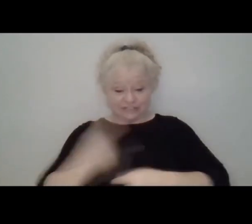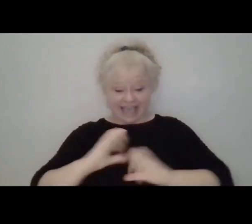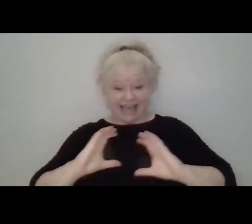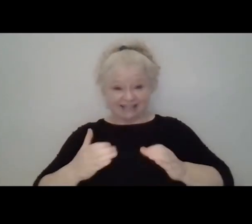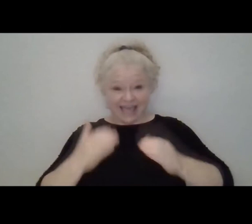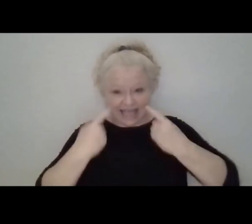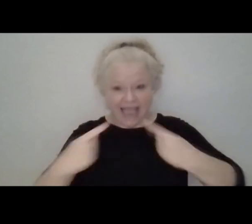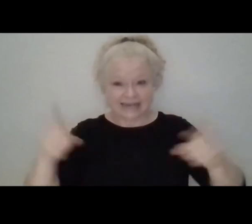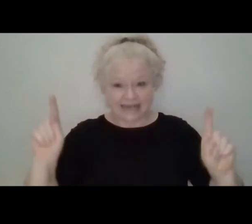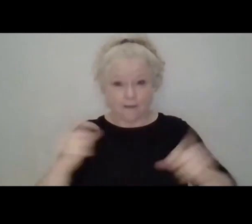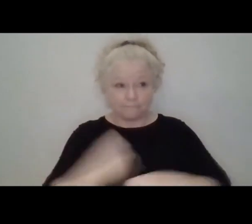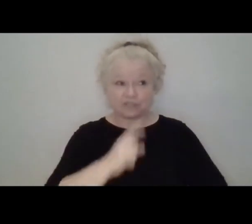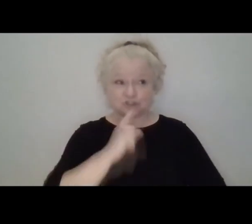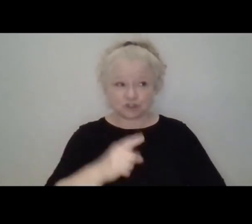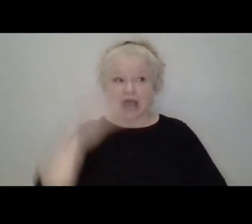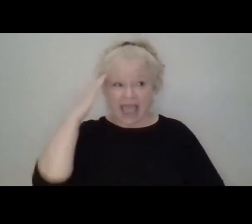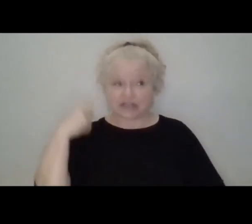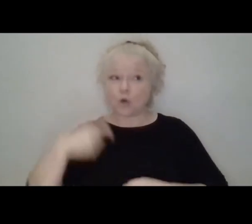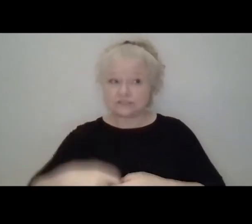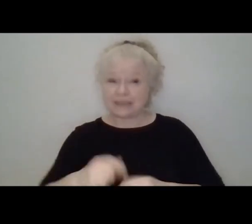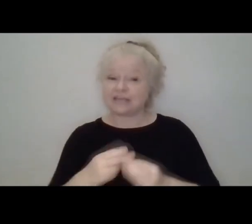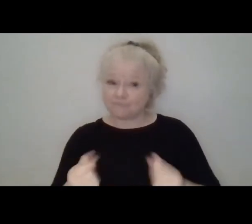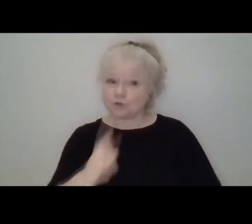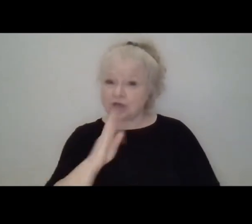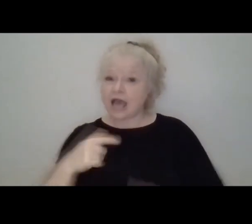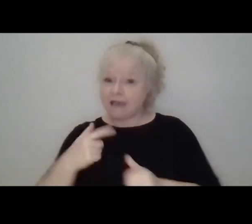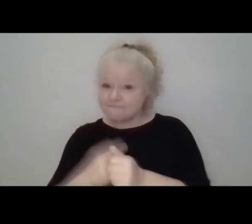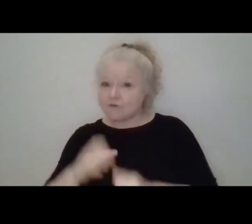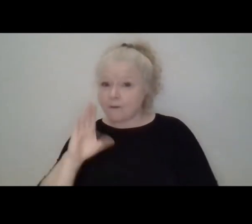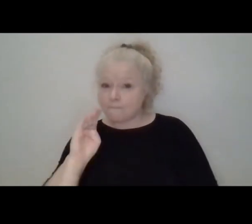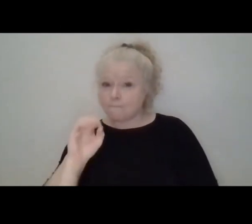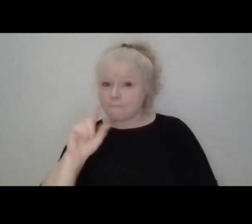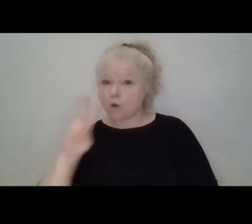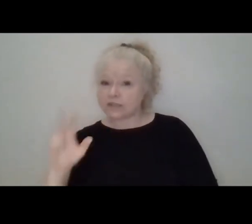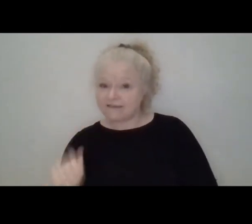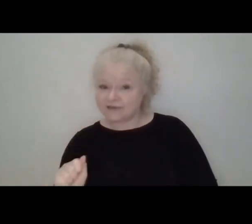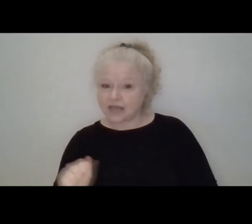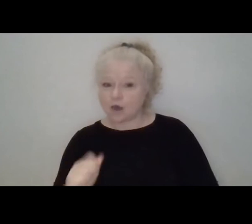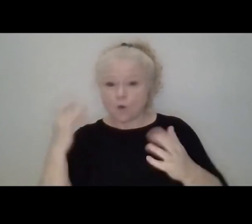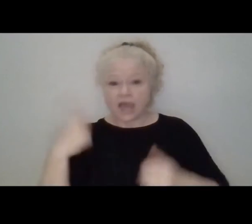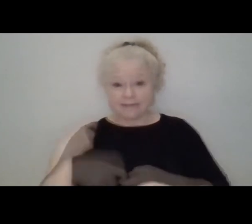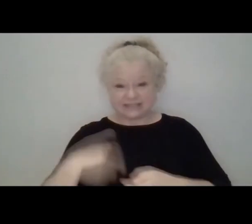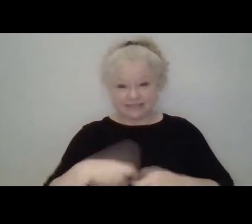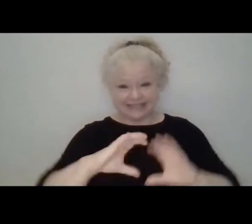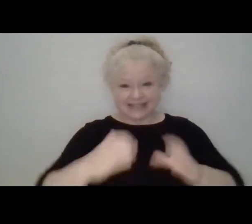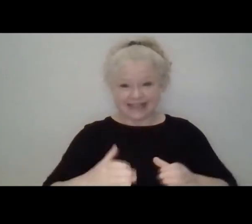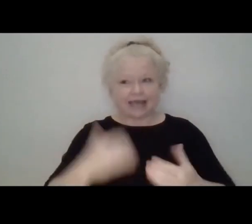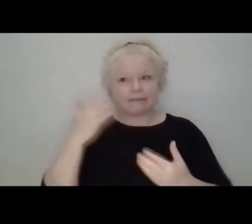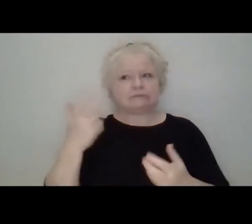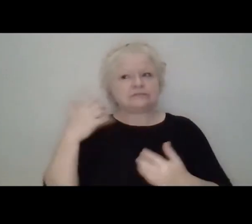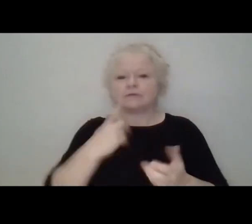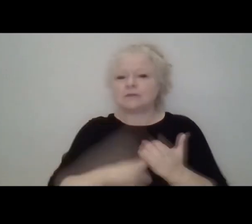is make sure that you understand that I know Spanish and I speak Spanish and I'm from Bolivia, because there's so many Hispanics in the class that may not know that,